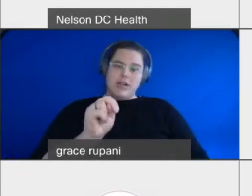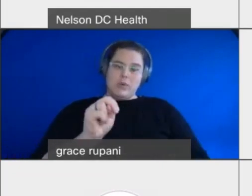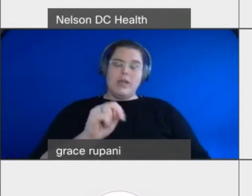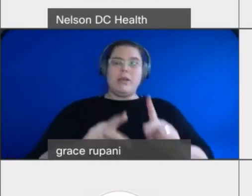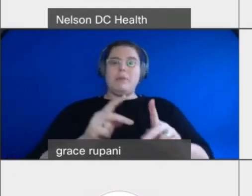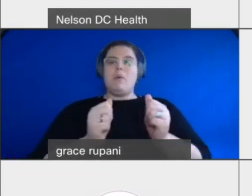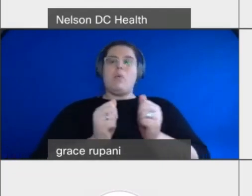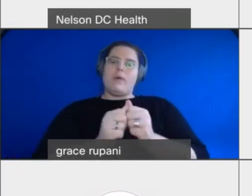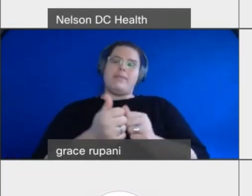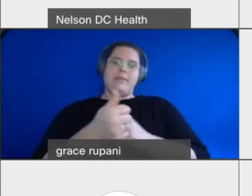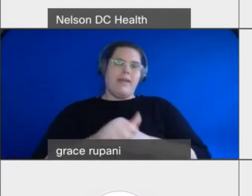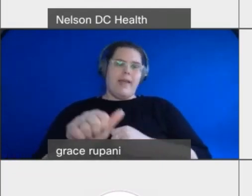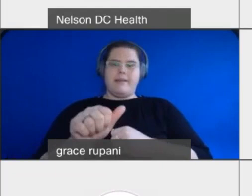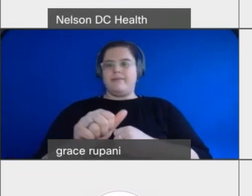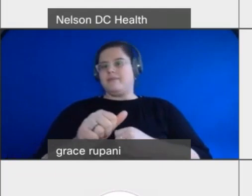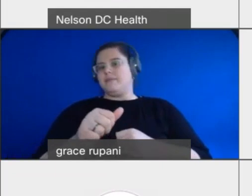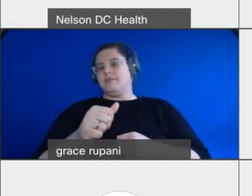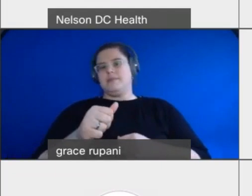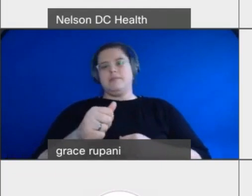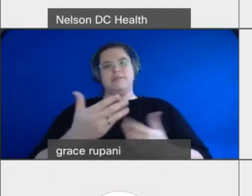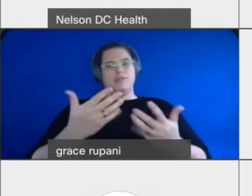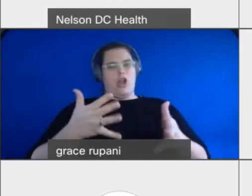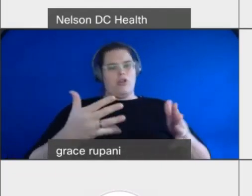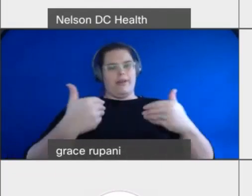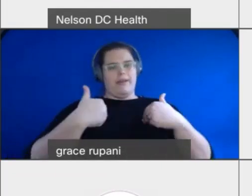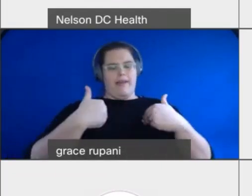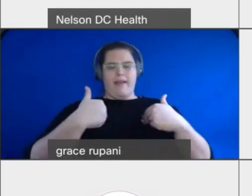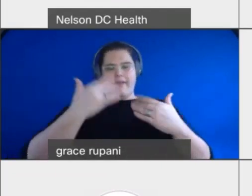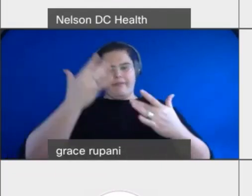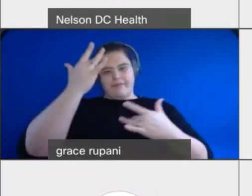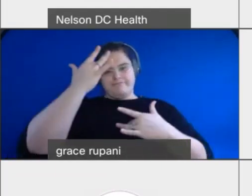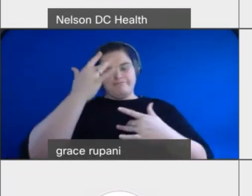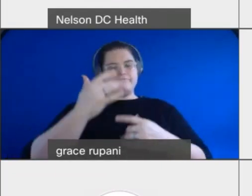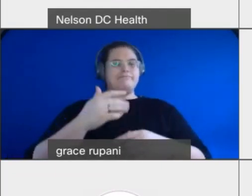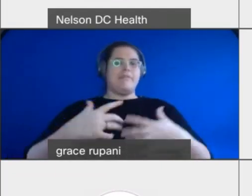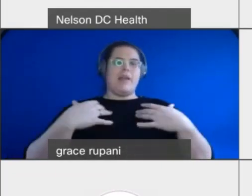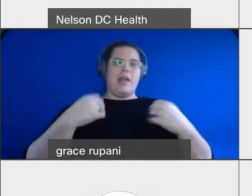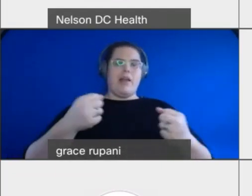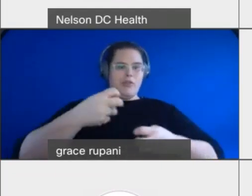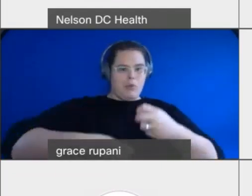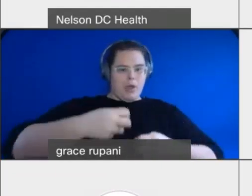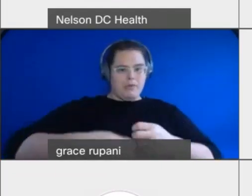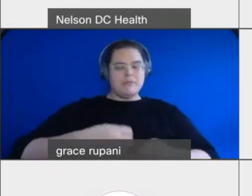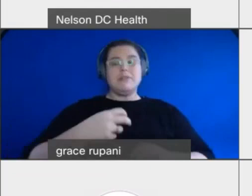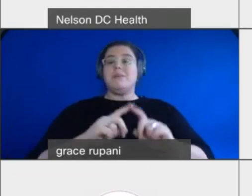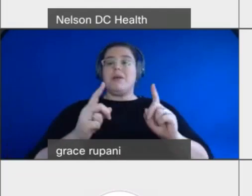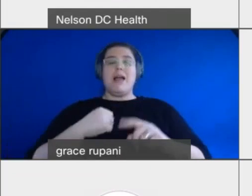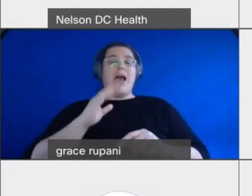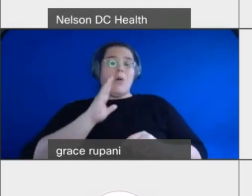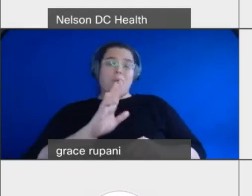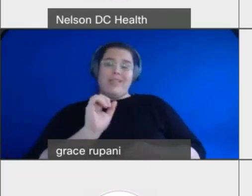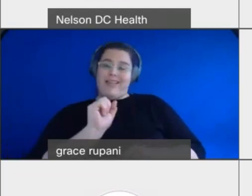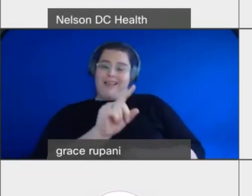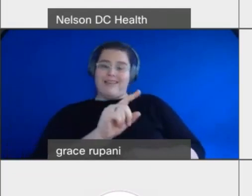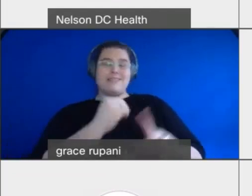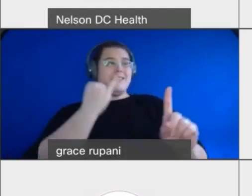them at higher risk. I am going to be revisiting the question of whether we could include all of supported living at that point